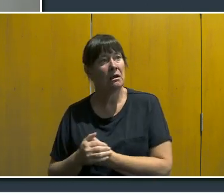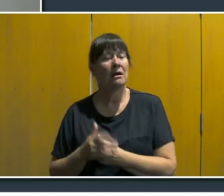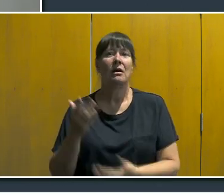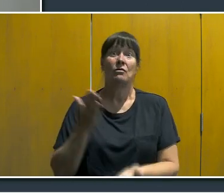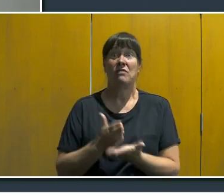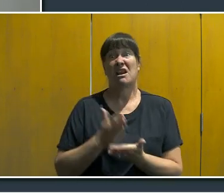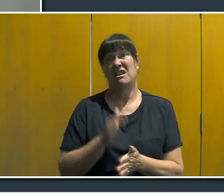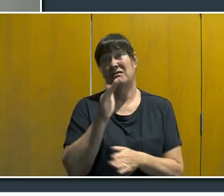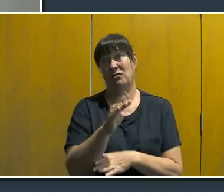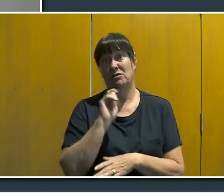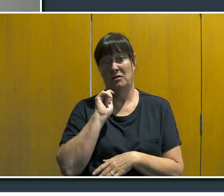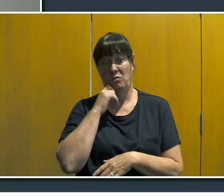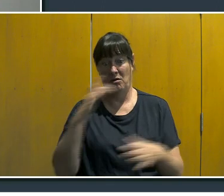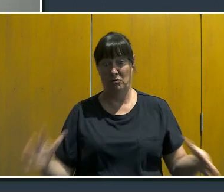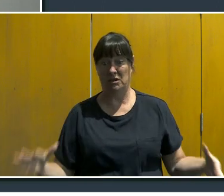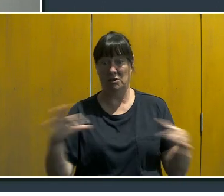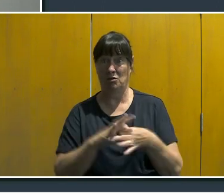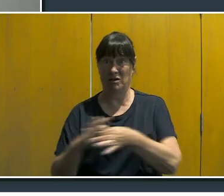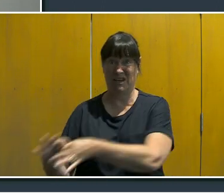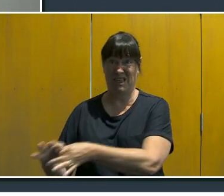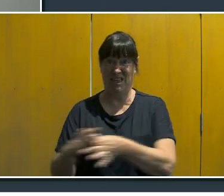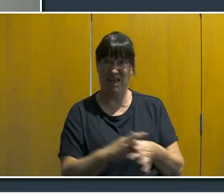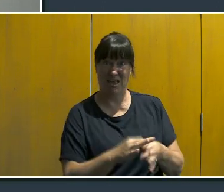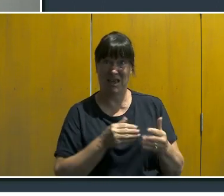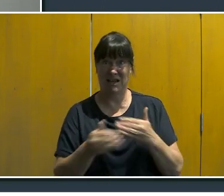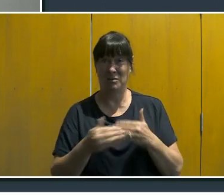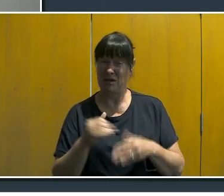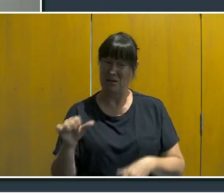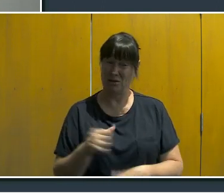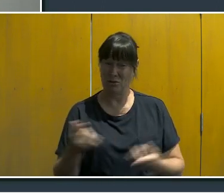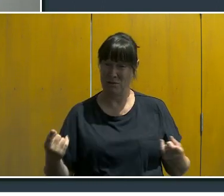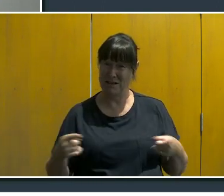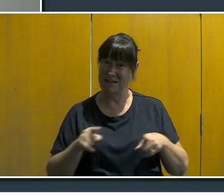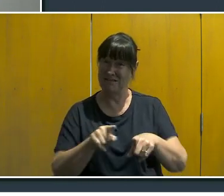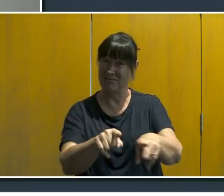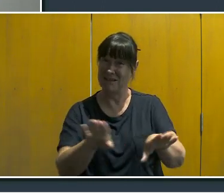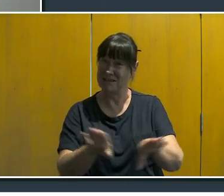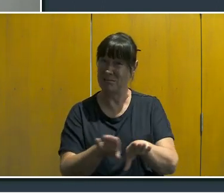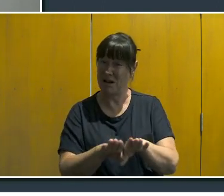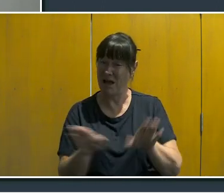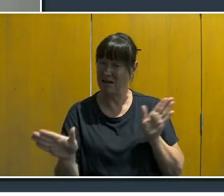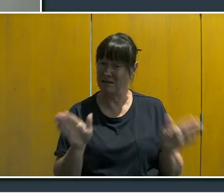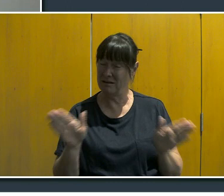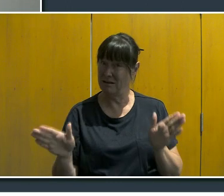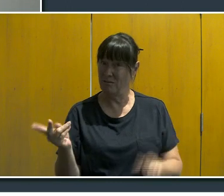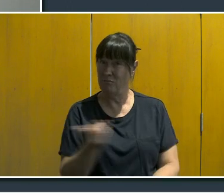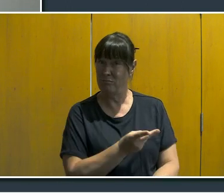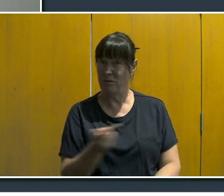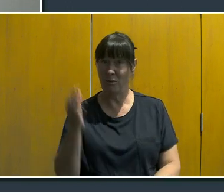together. So you probably should keep it really in line with the